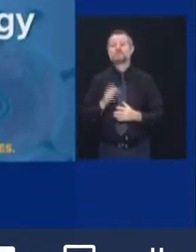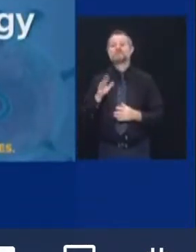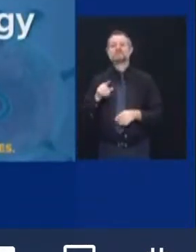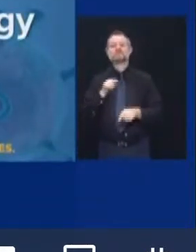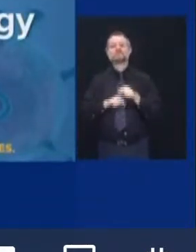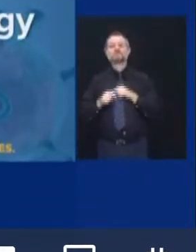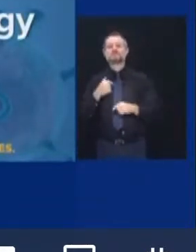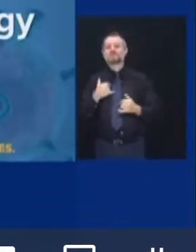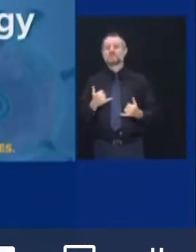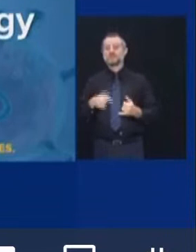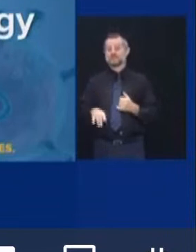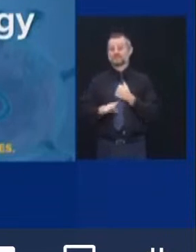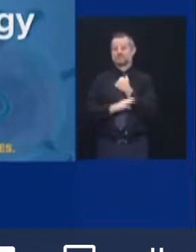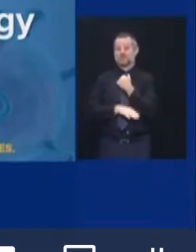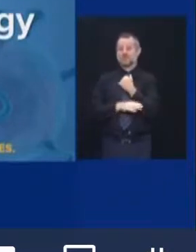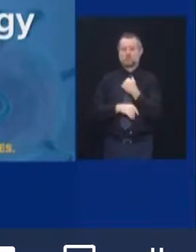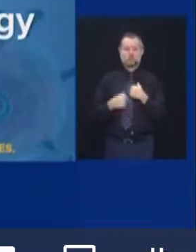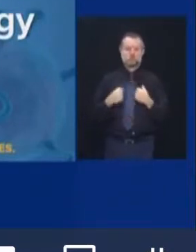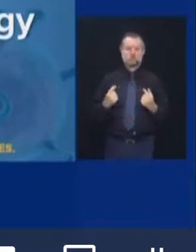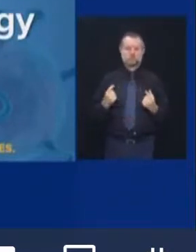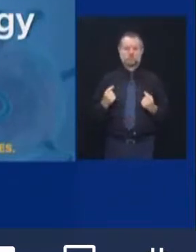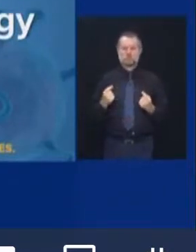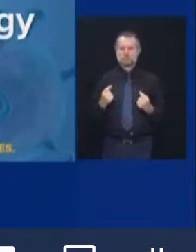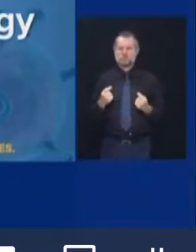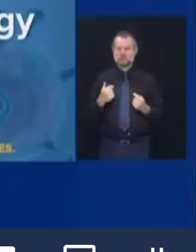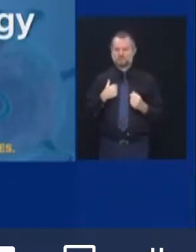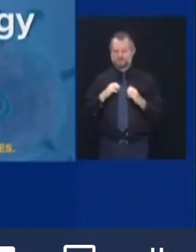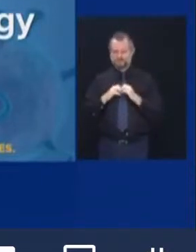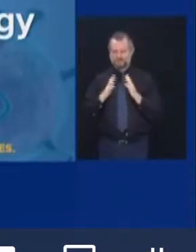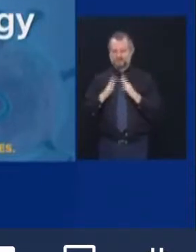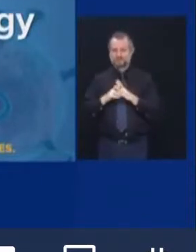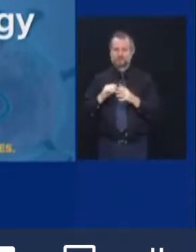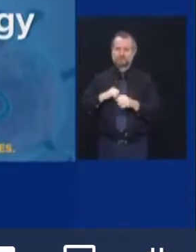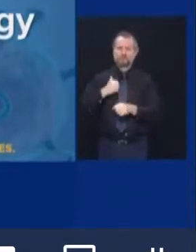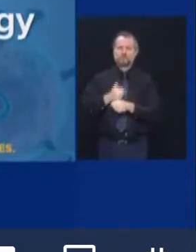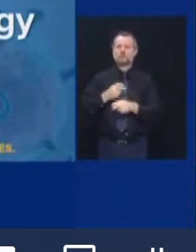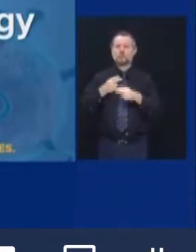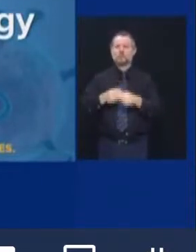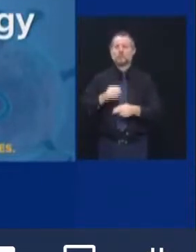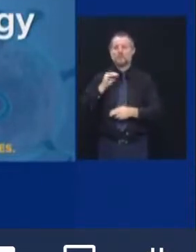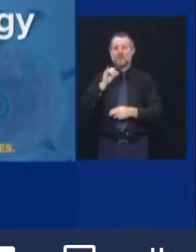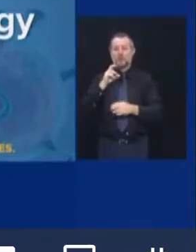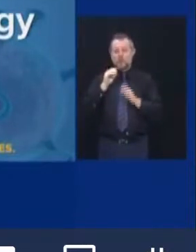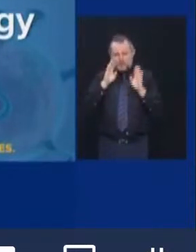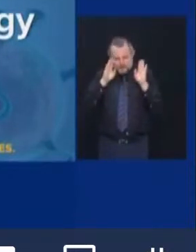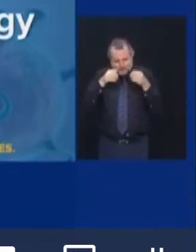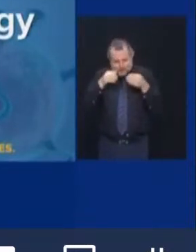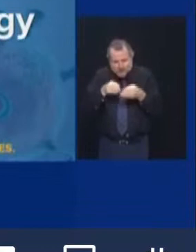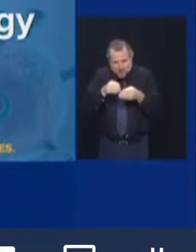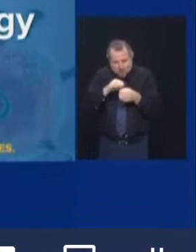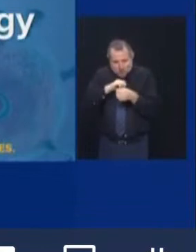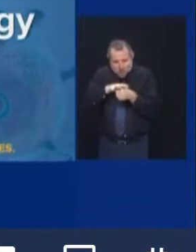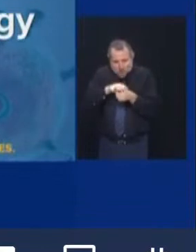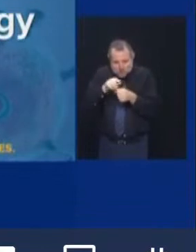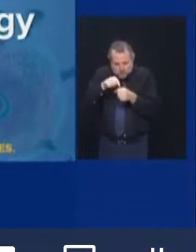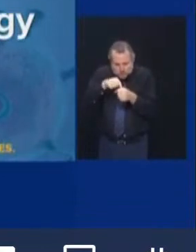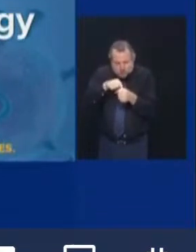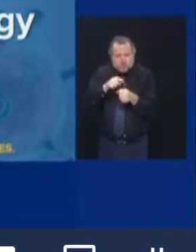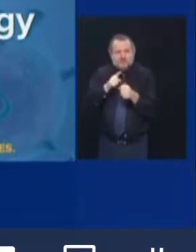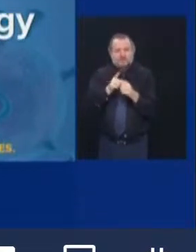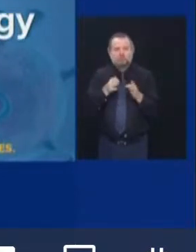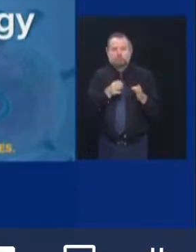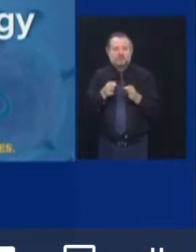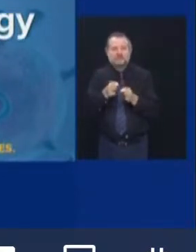are going to deploy what we call a microcluster strategy. Well, there is no such thing as microcluster. You're